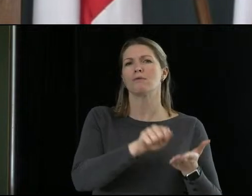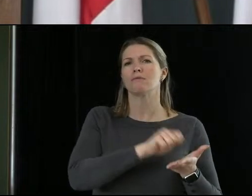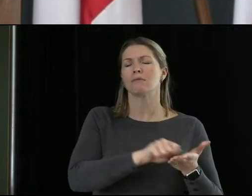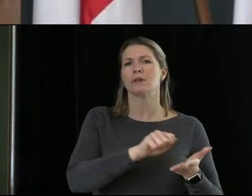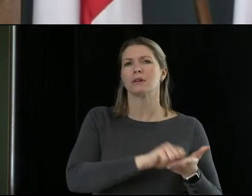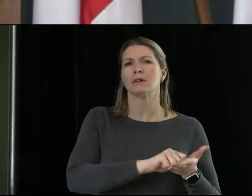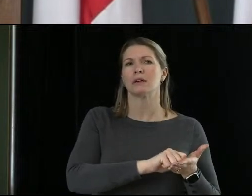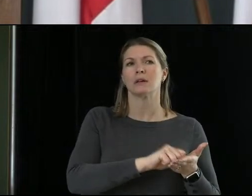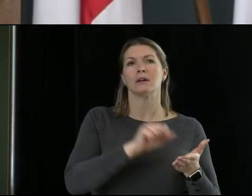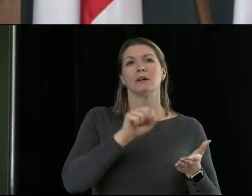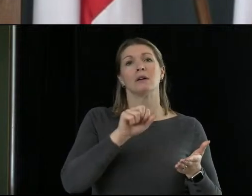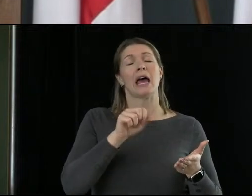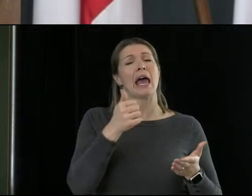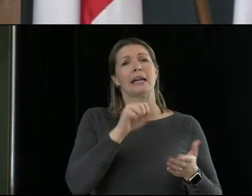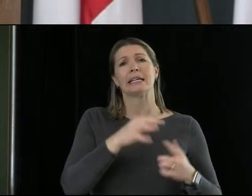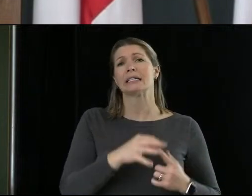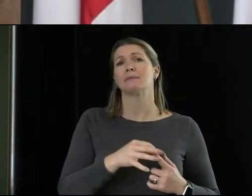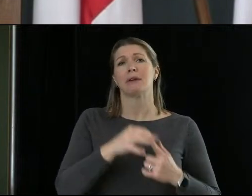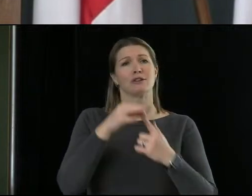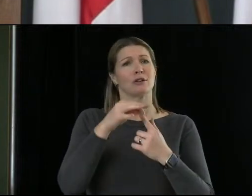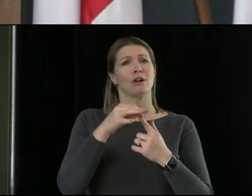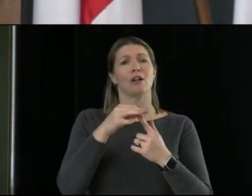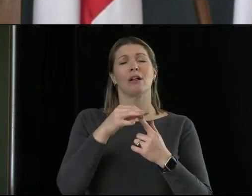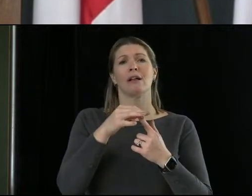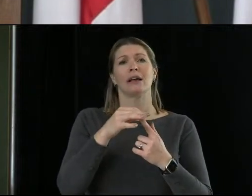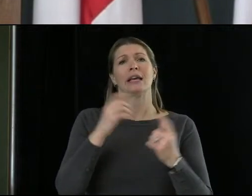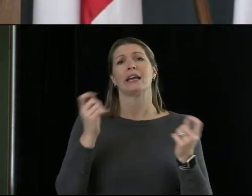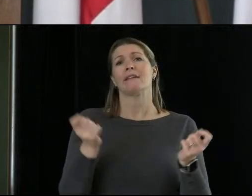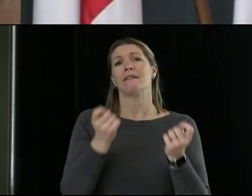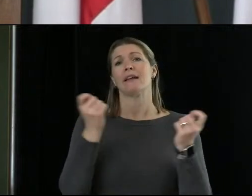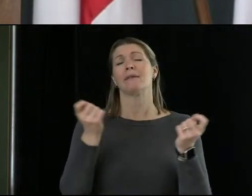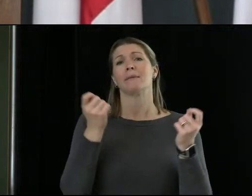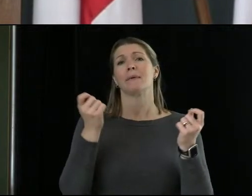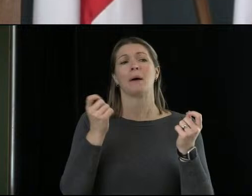be a special occasion to get a card from Julianne.